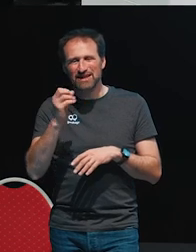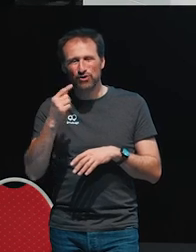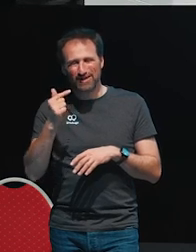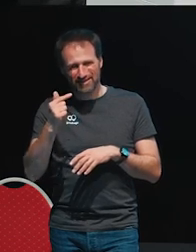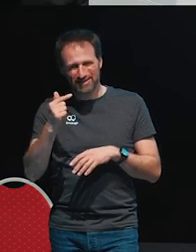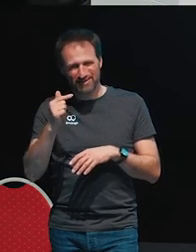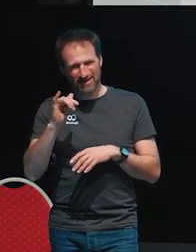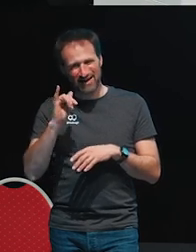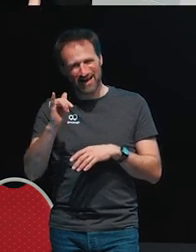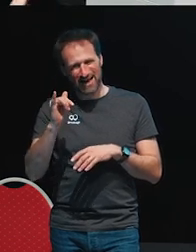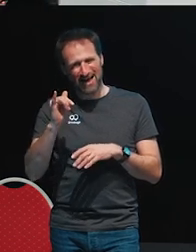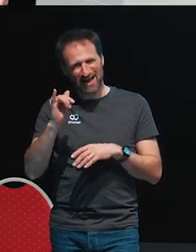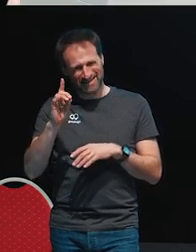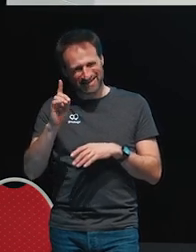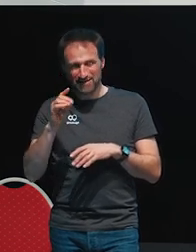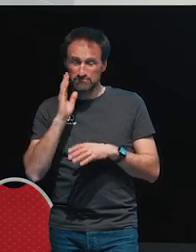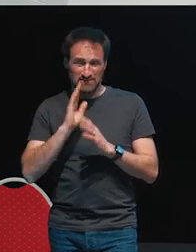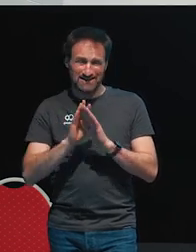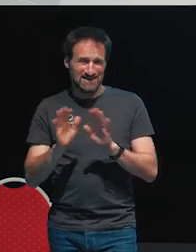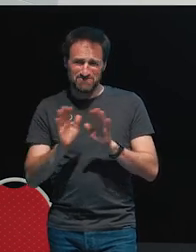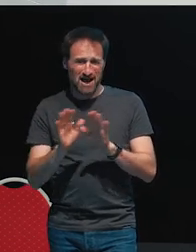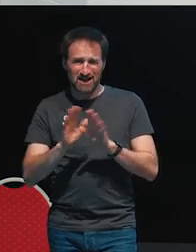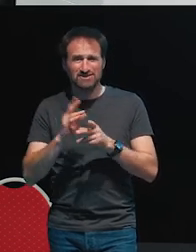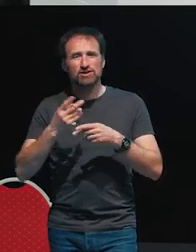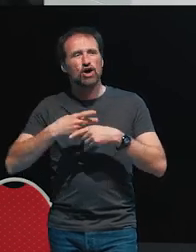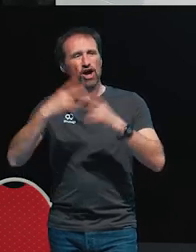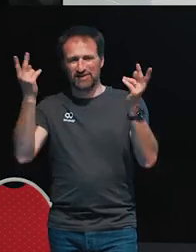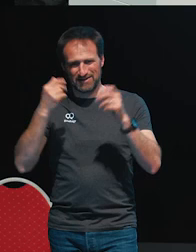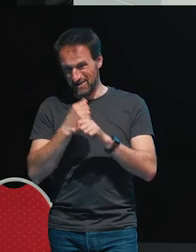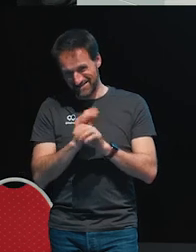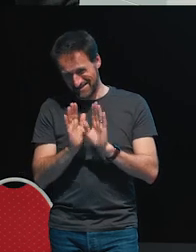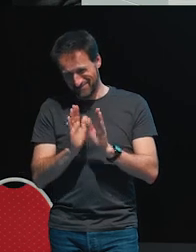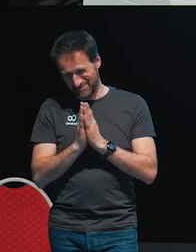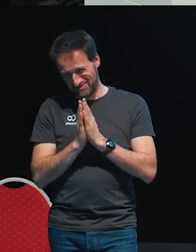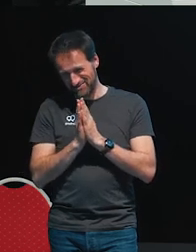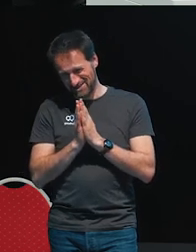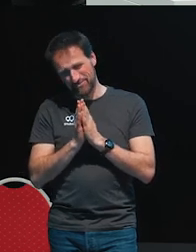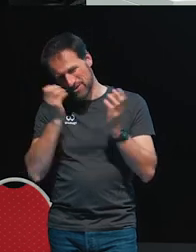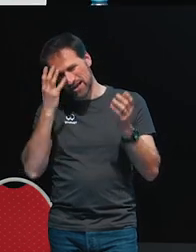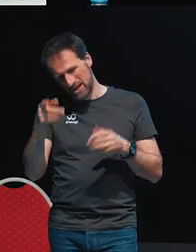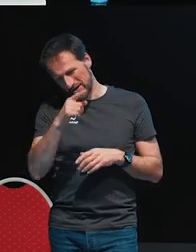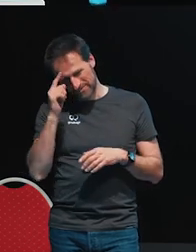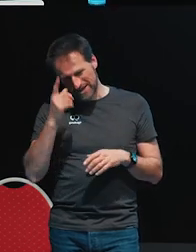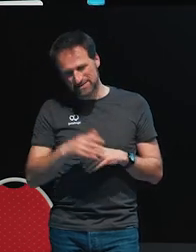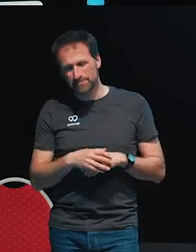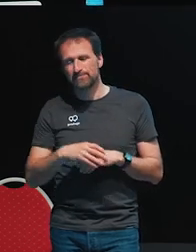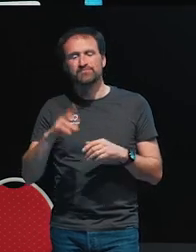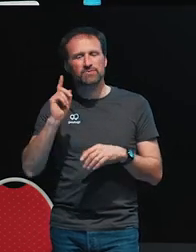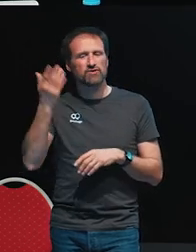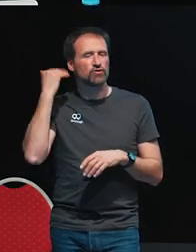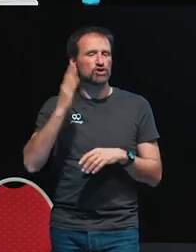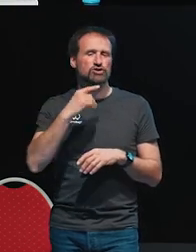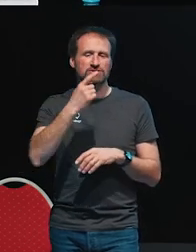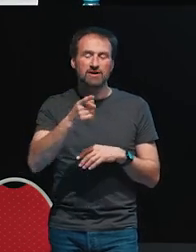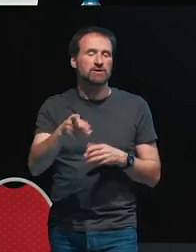right? And don't put sensitive data in your JSON Web Token because, as I've said before, your payload and your header is